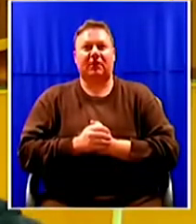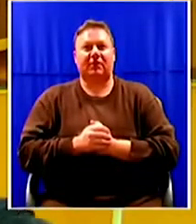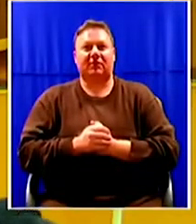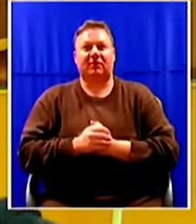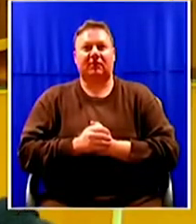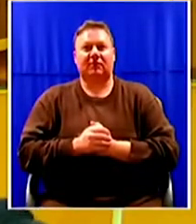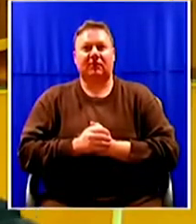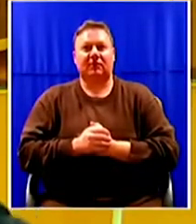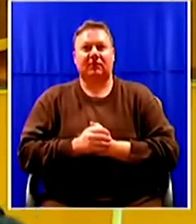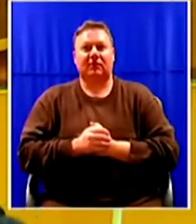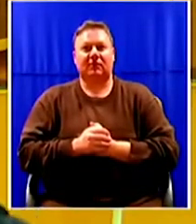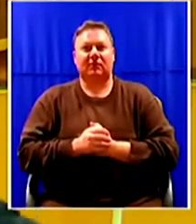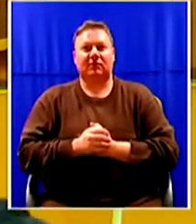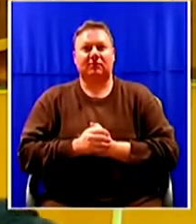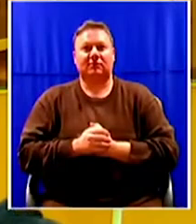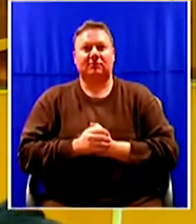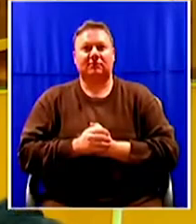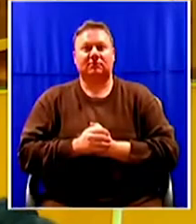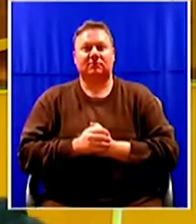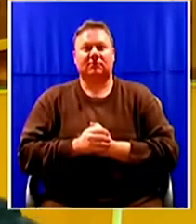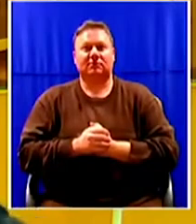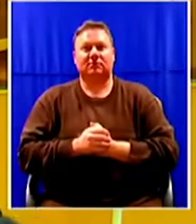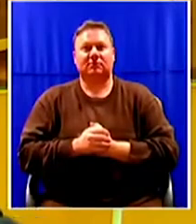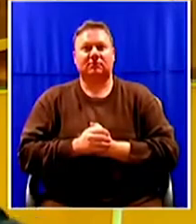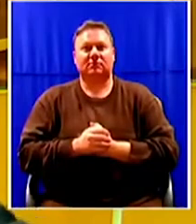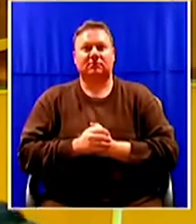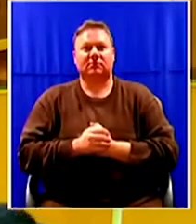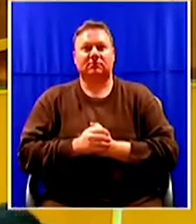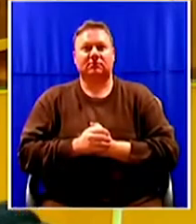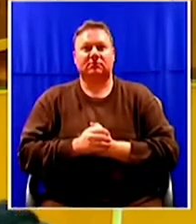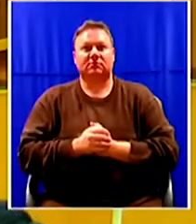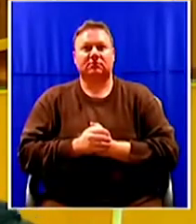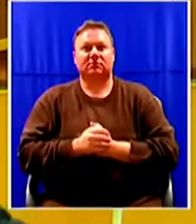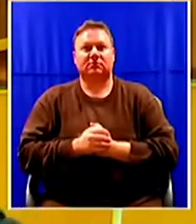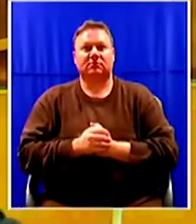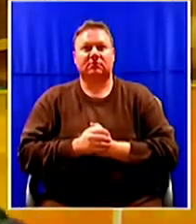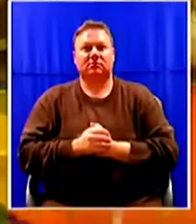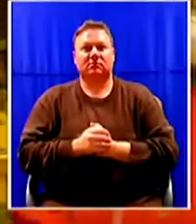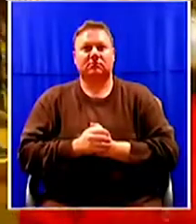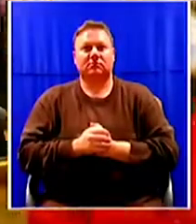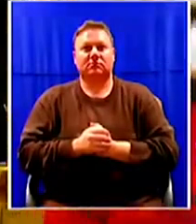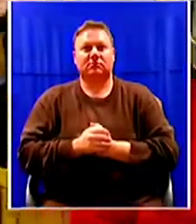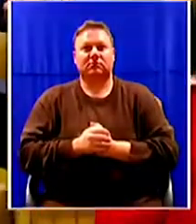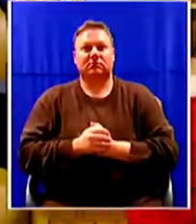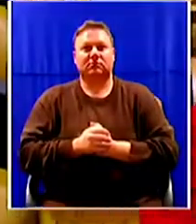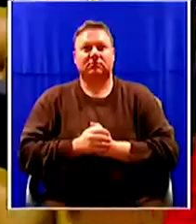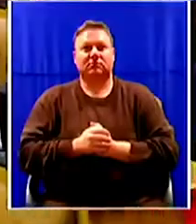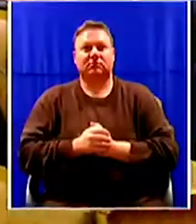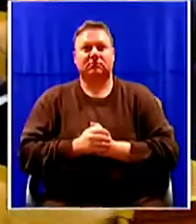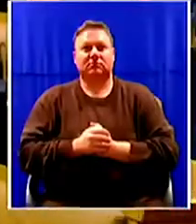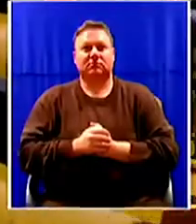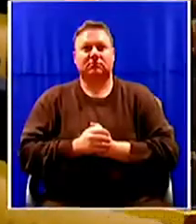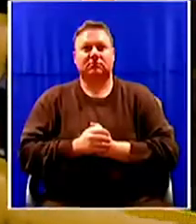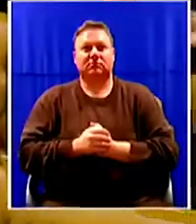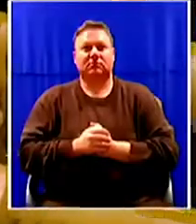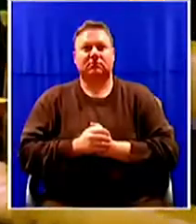Particularly an emotional occasion for me. Seated amongst you in those benches during the proceedings and the